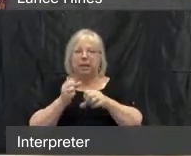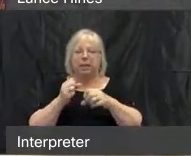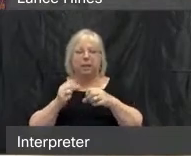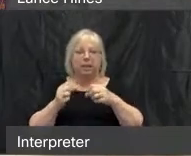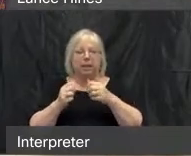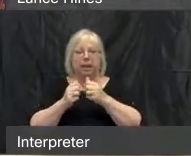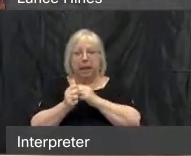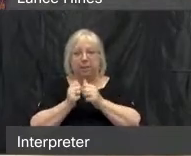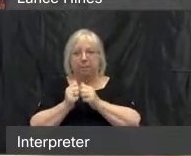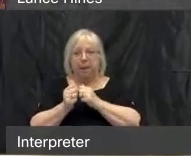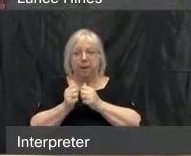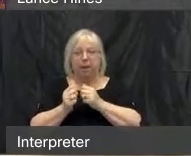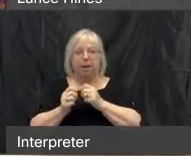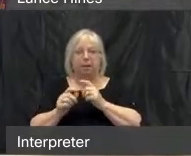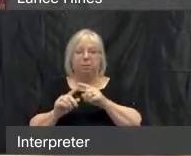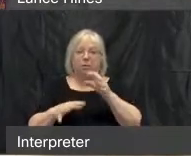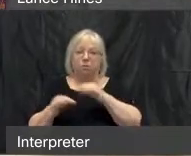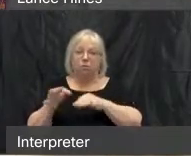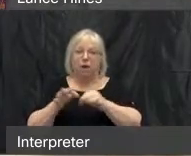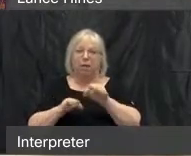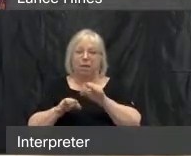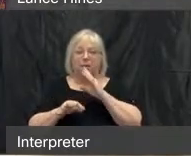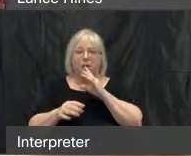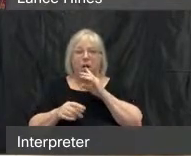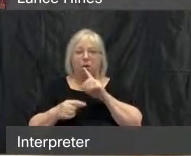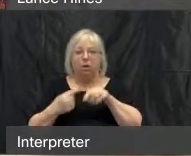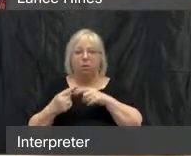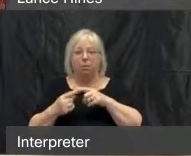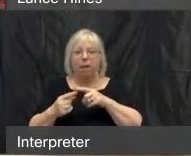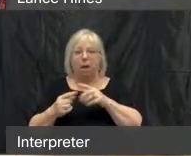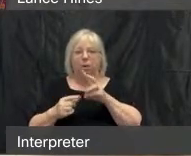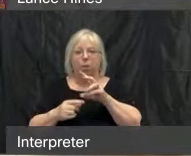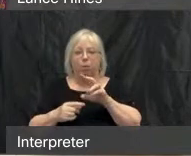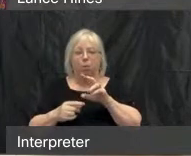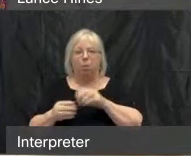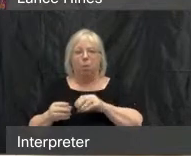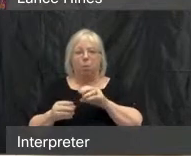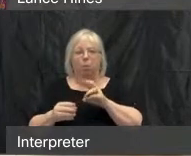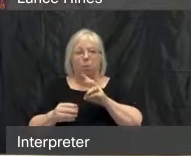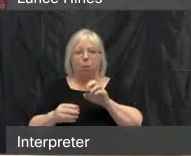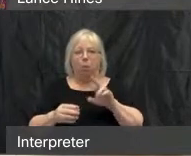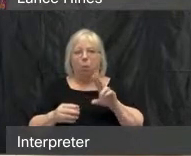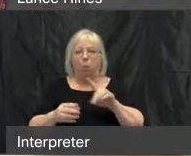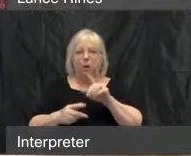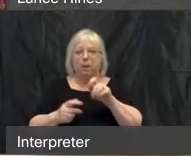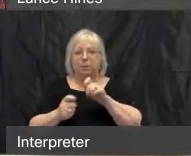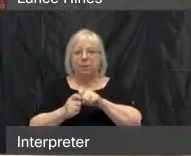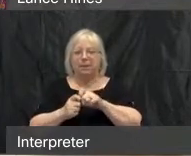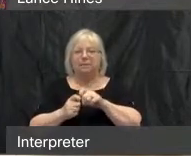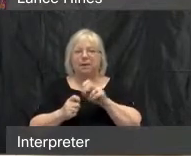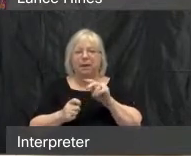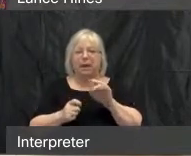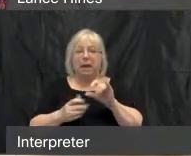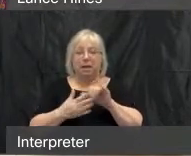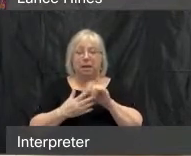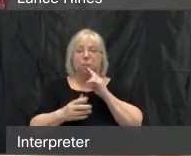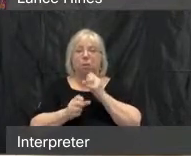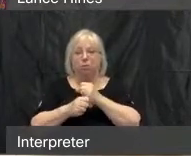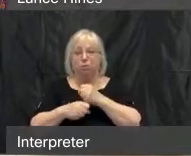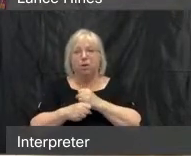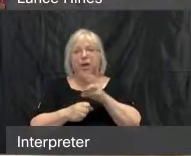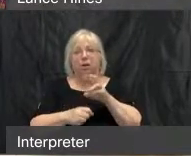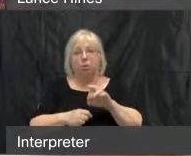And rather than talk about ward-specific needs, which will create ward politics, which